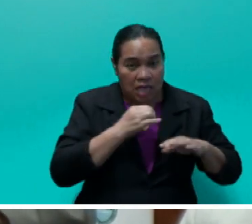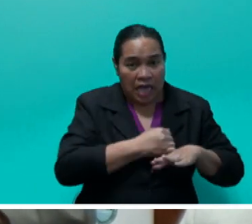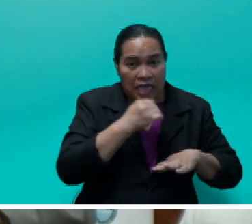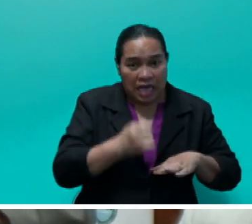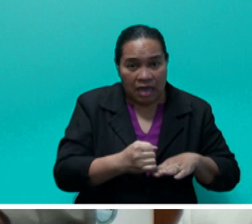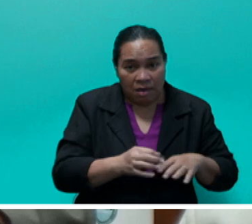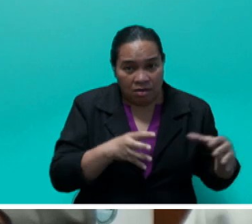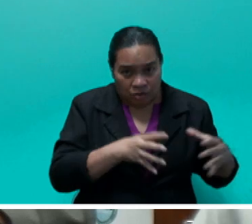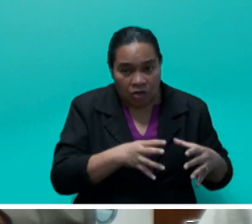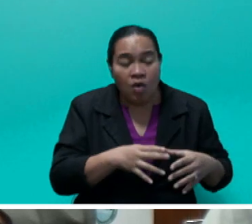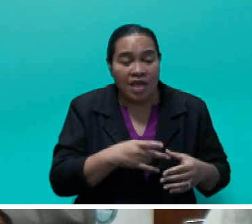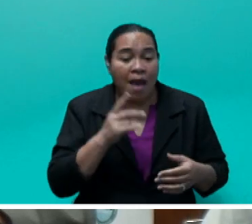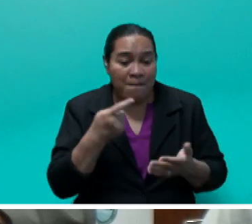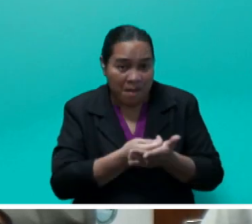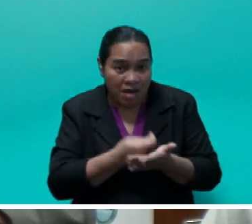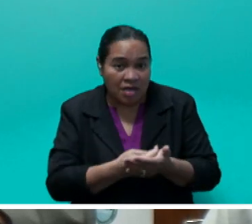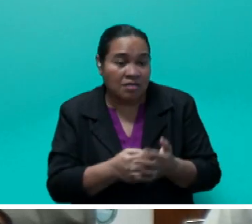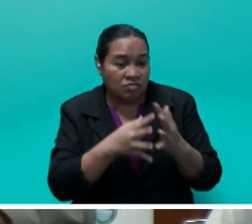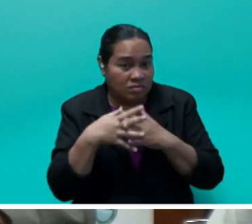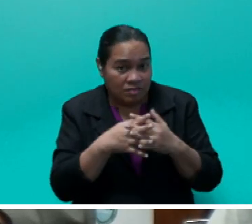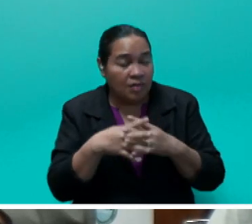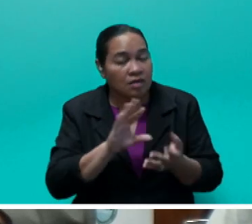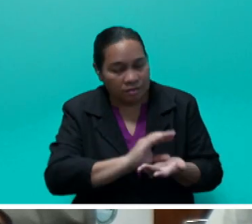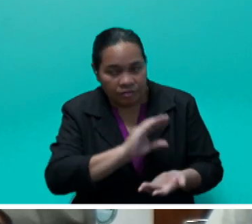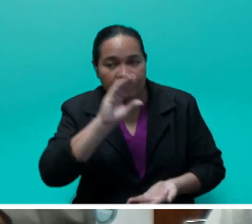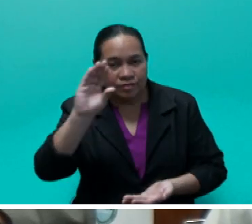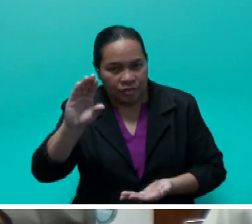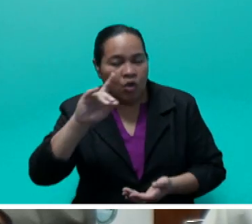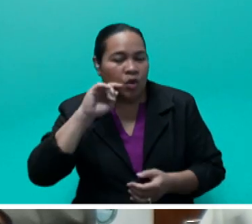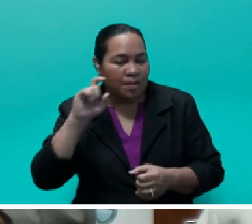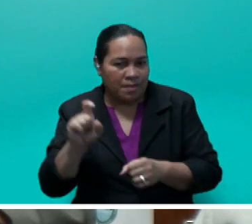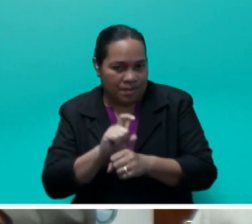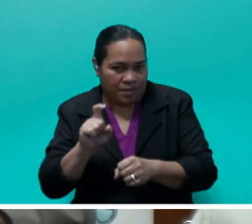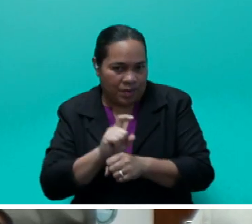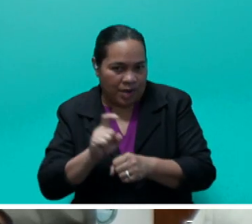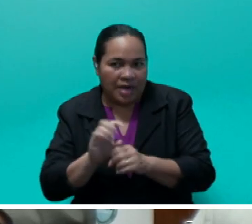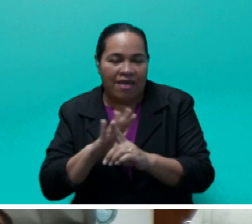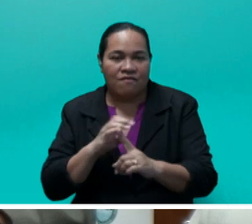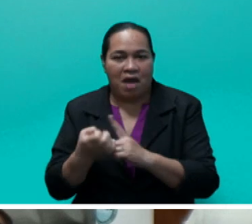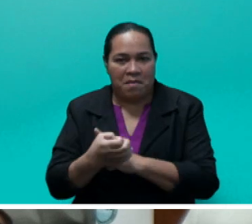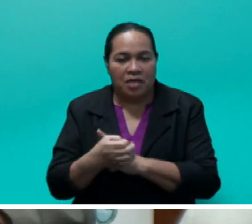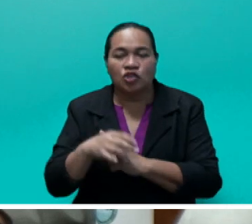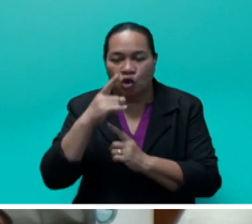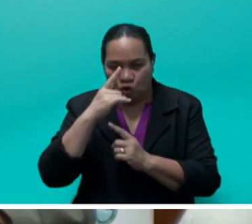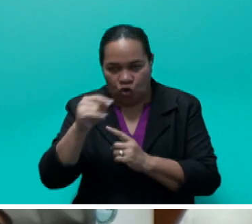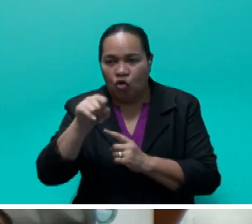there, US, to create an environment conducive to tourism in there, Honourable Speaker.